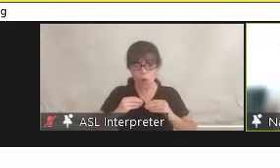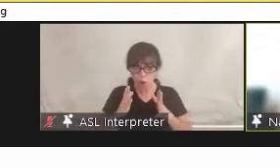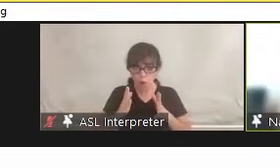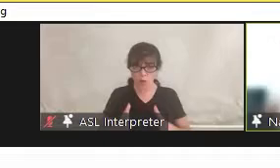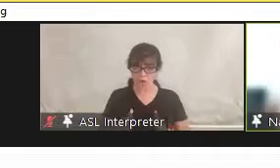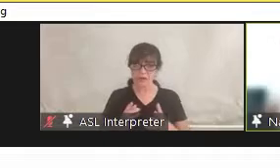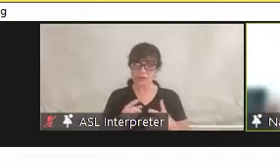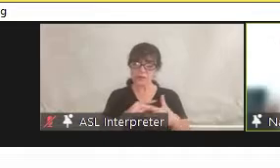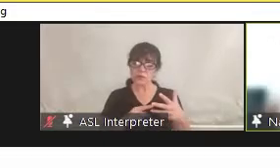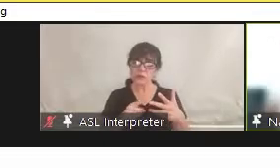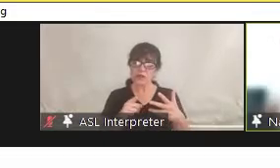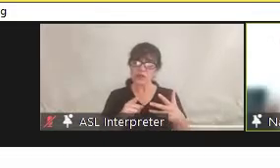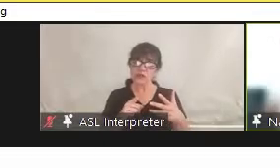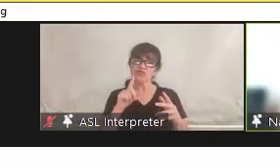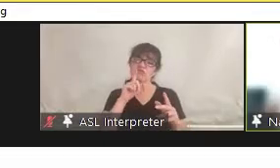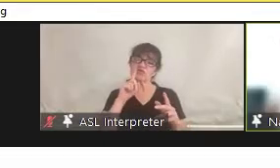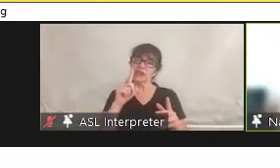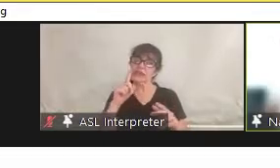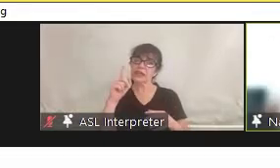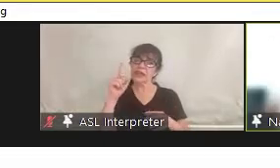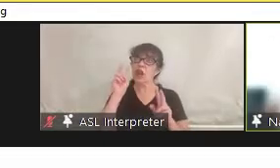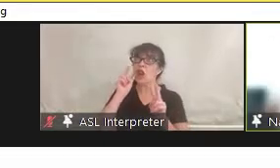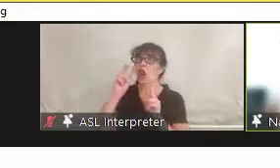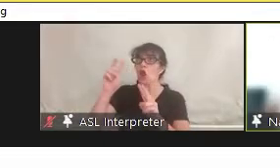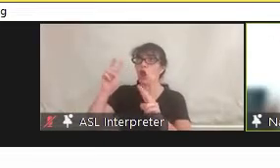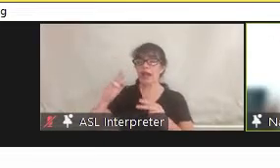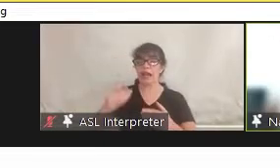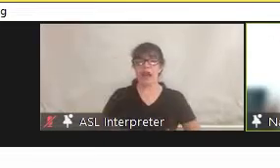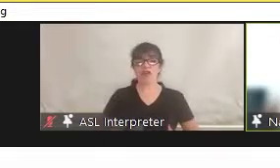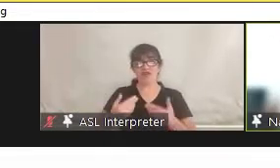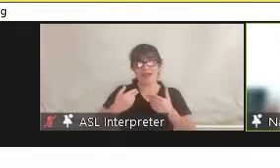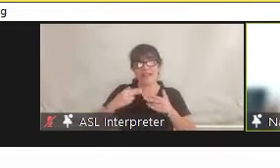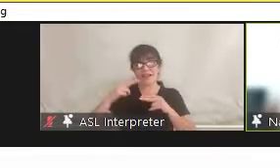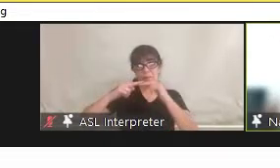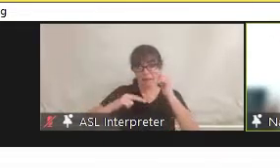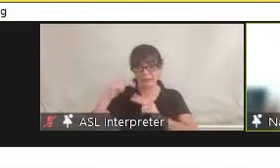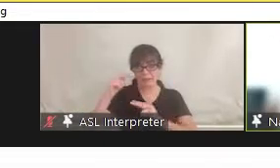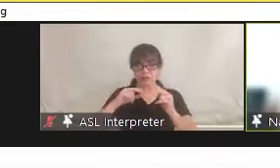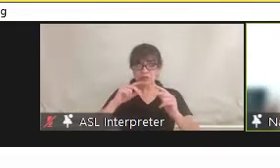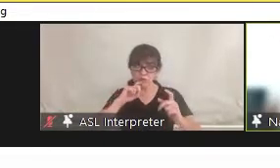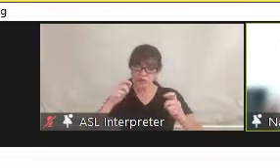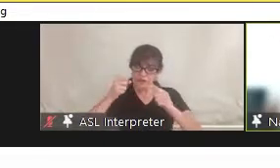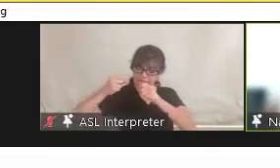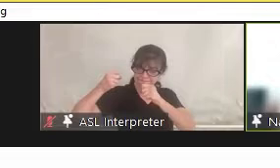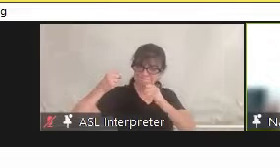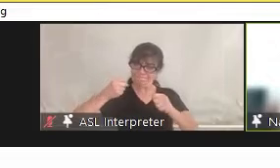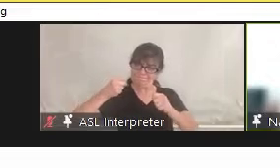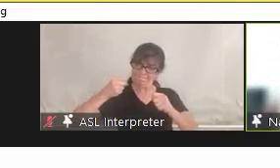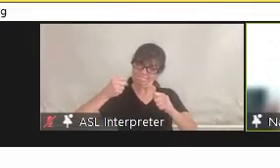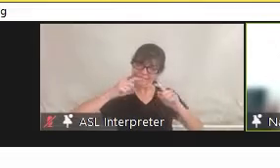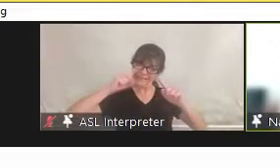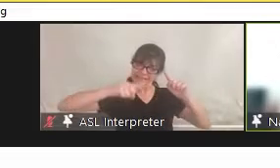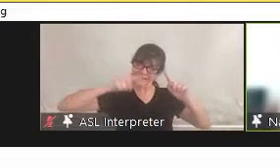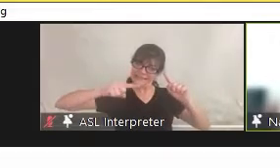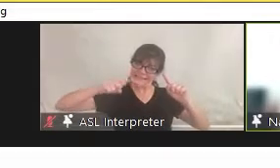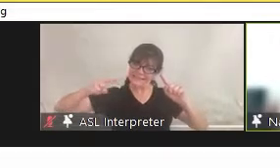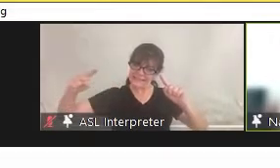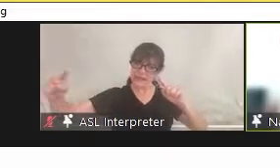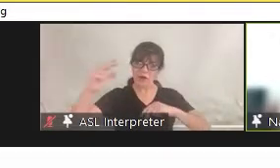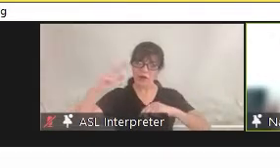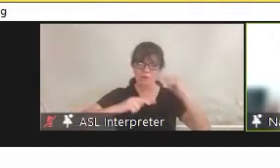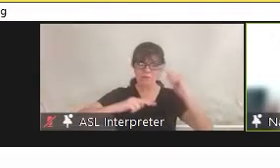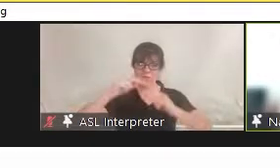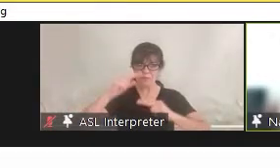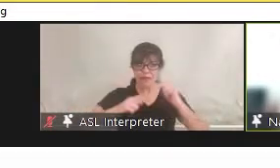we are really looking at residential buildings as well as other buildings to really strengthen various aspects of building